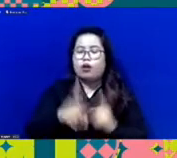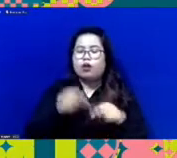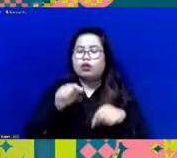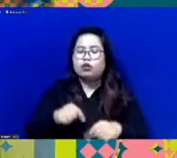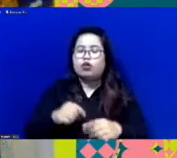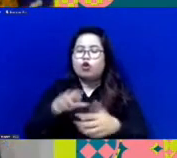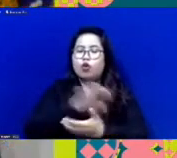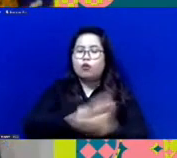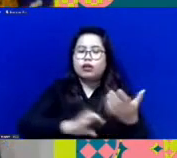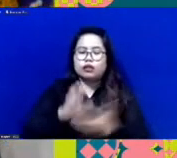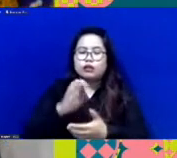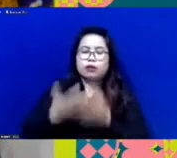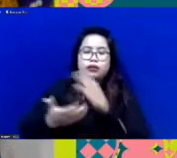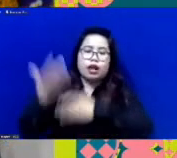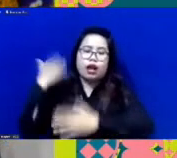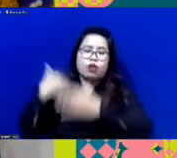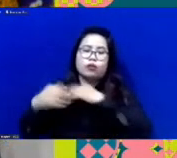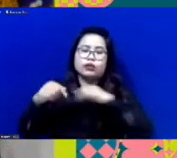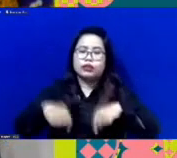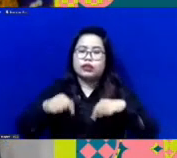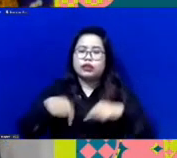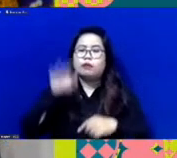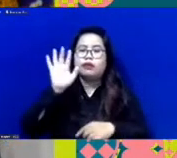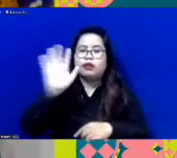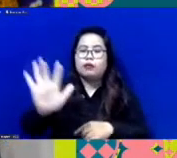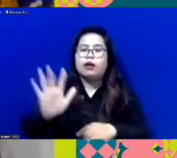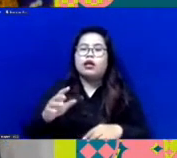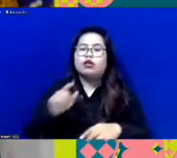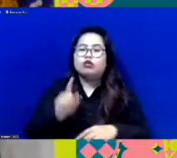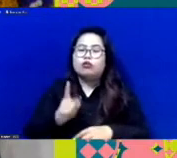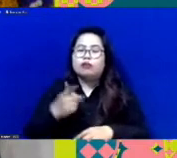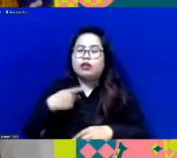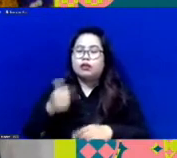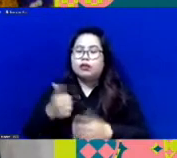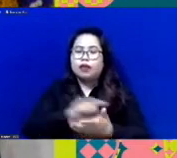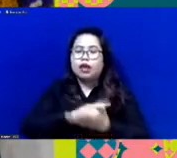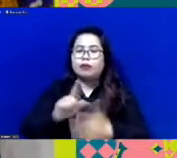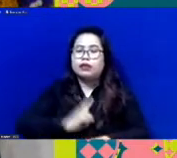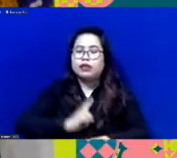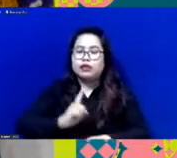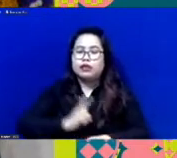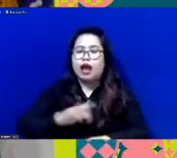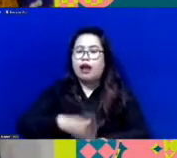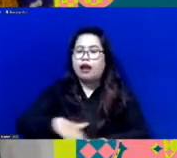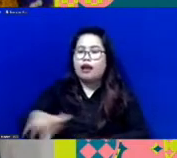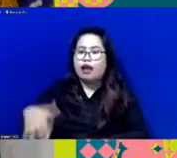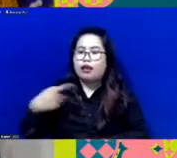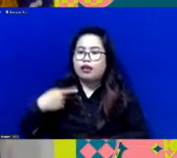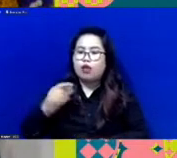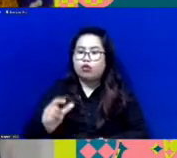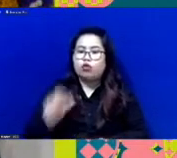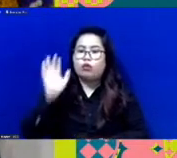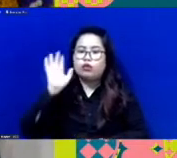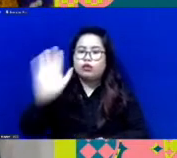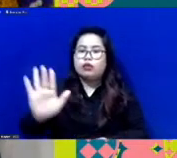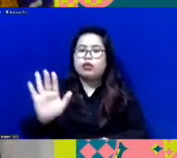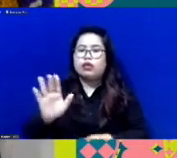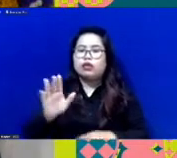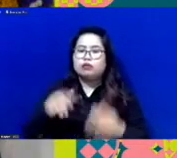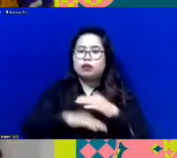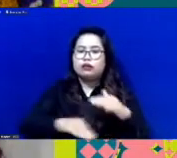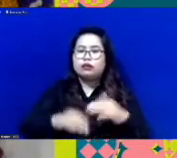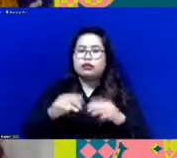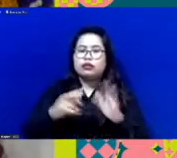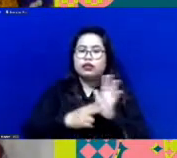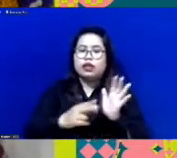equip ourselves, our children, and our planet for the values-based future that we wish for. Thank you. Thank you,